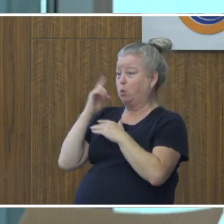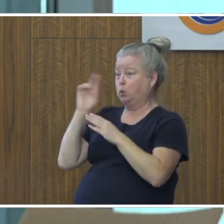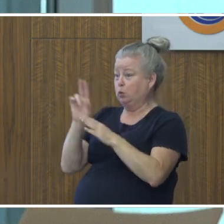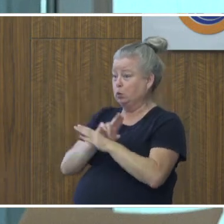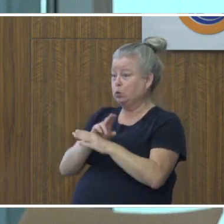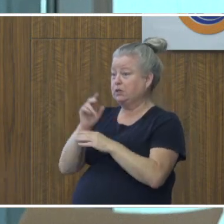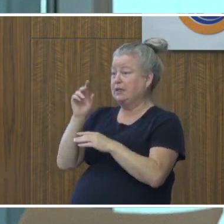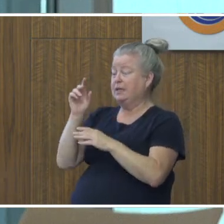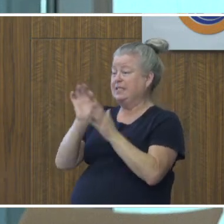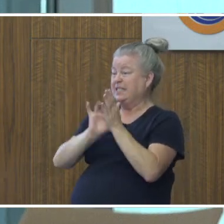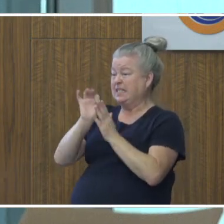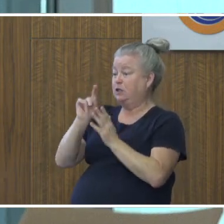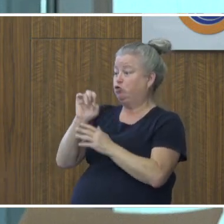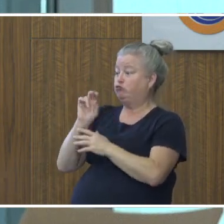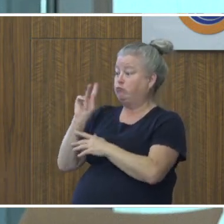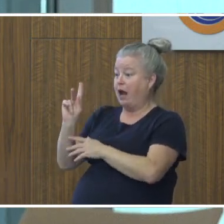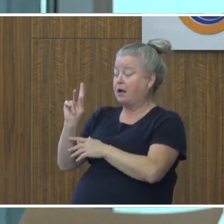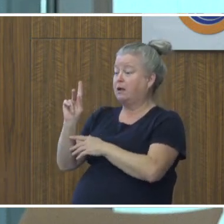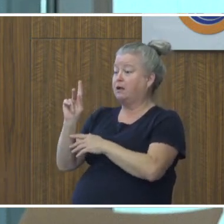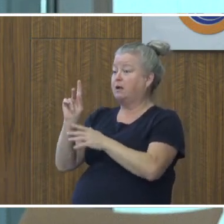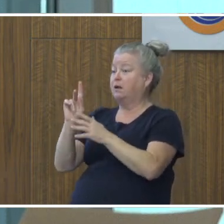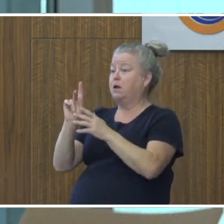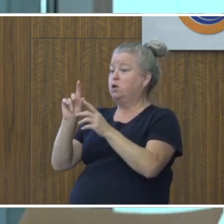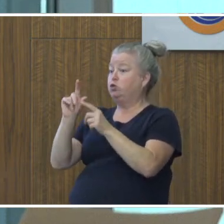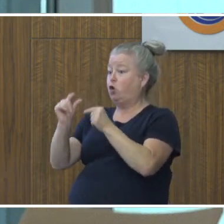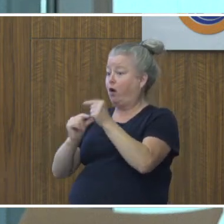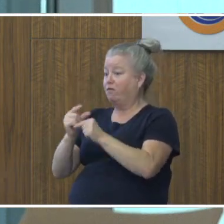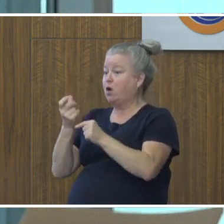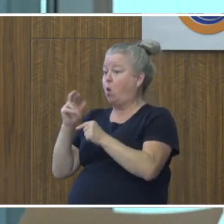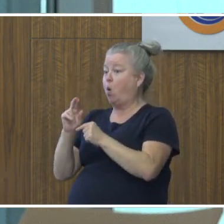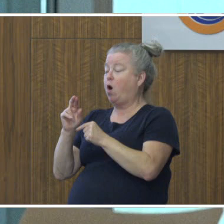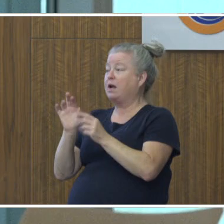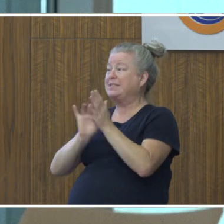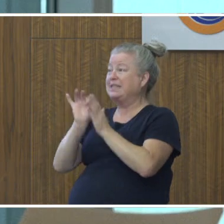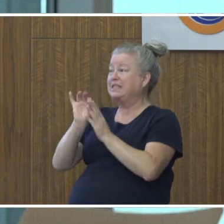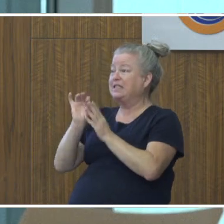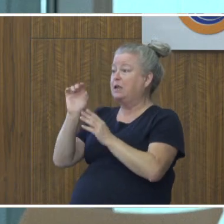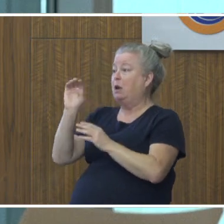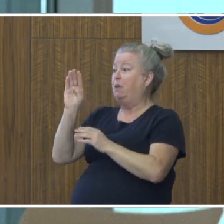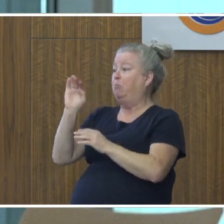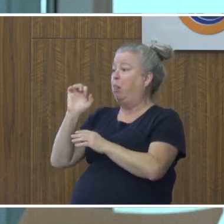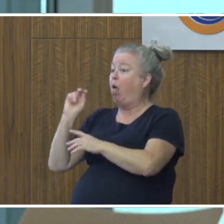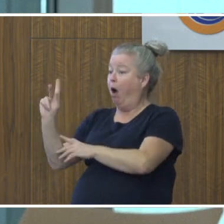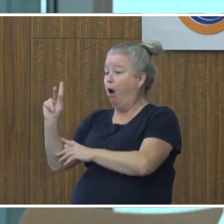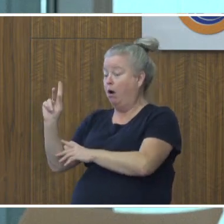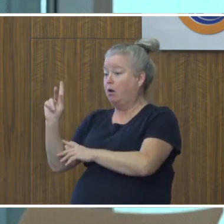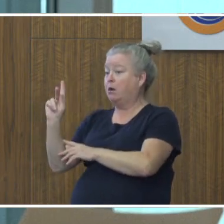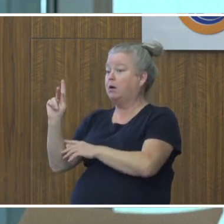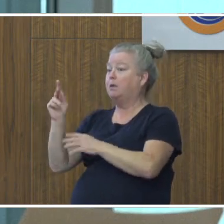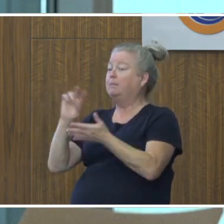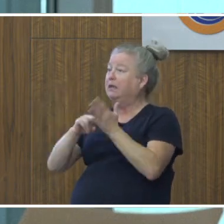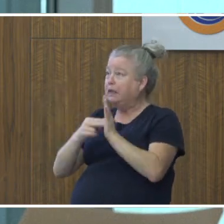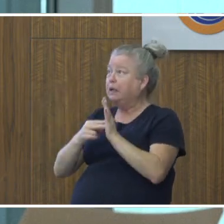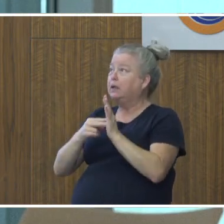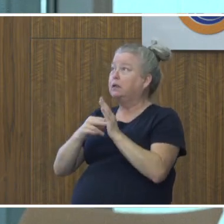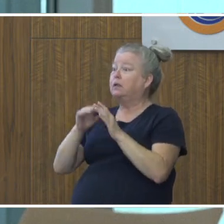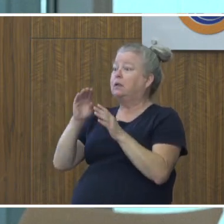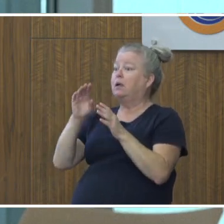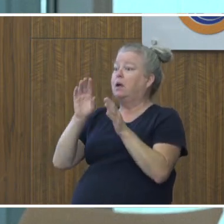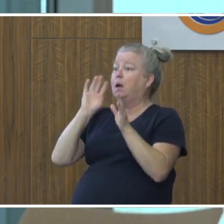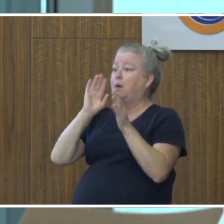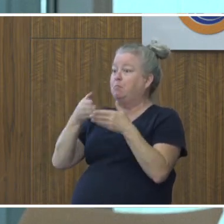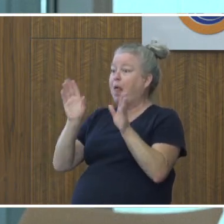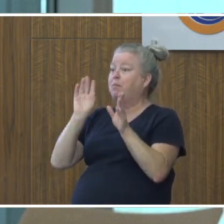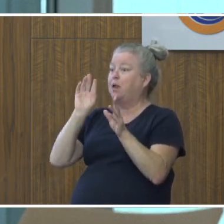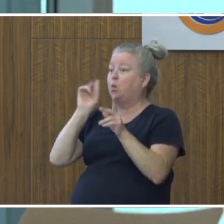the foundation, or is it drawing based on the census block foundation, in which case the public would actually submit block equivalency